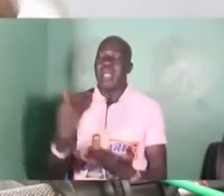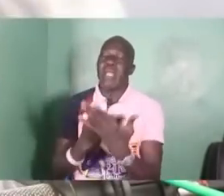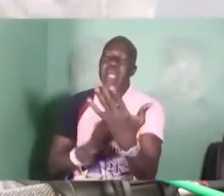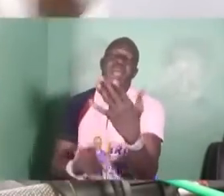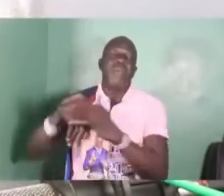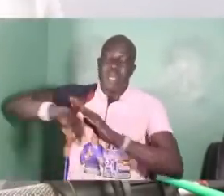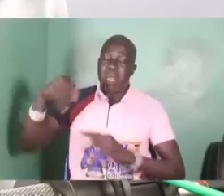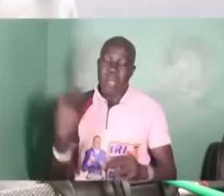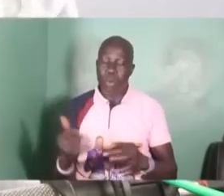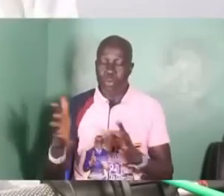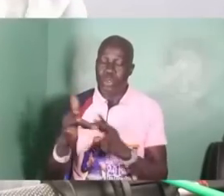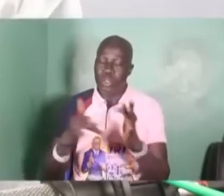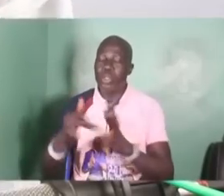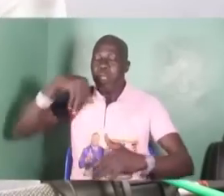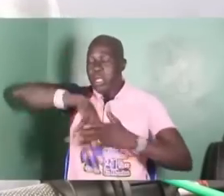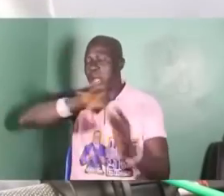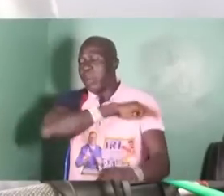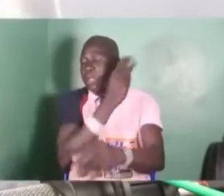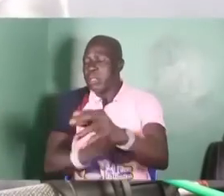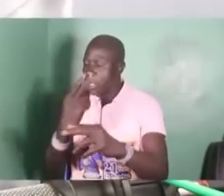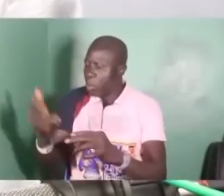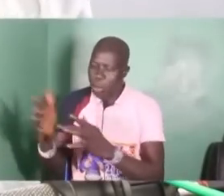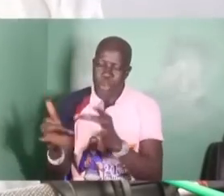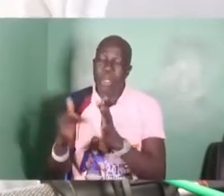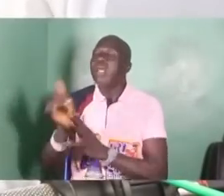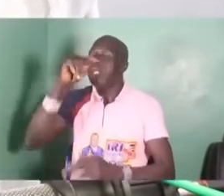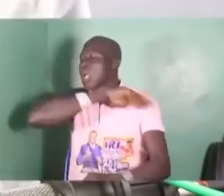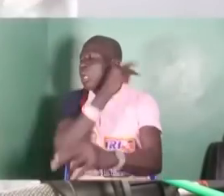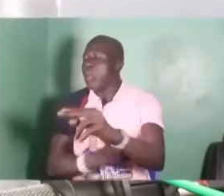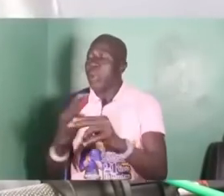read it there is what there. That there. For me, for me,